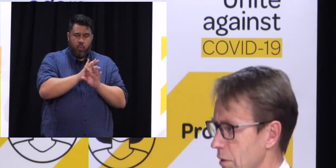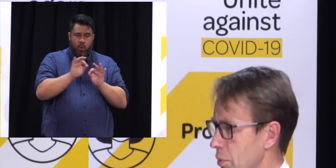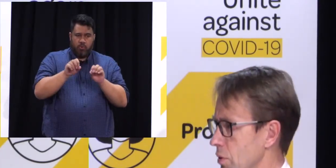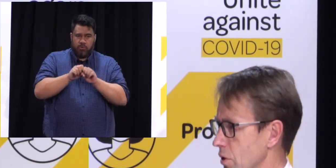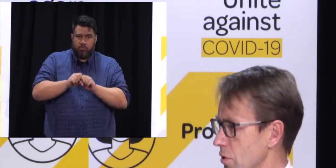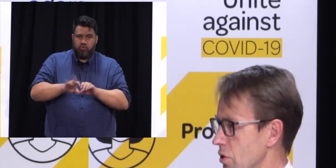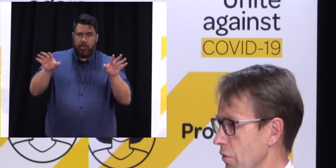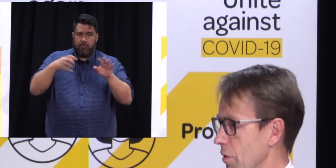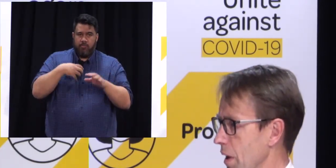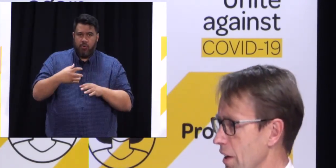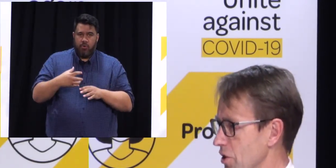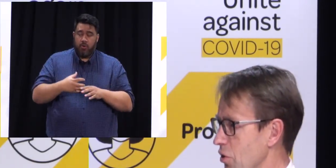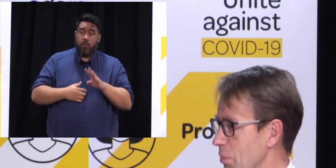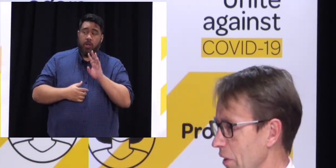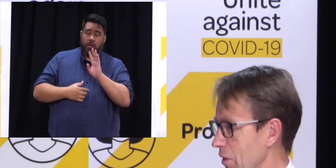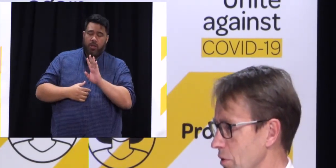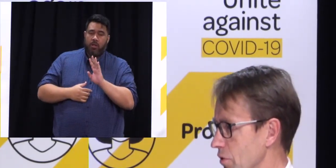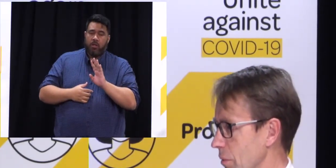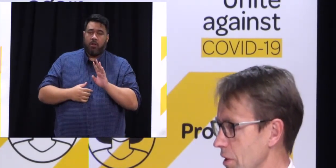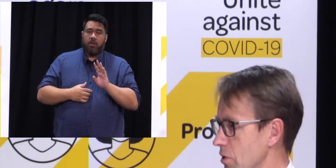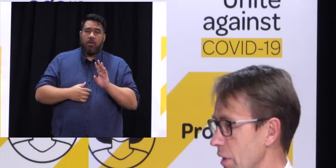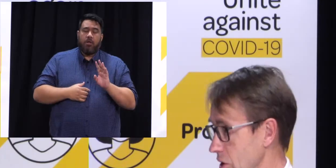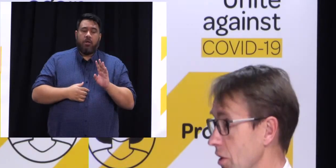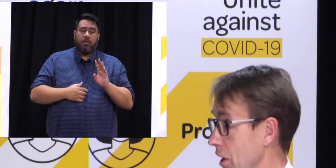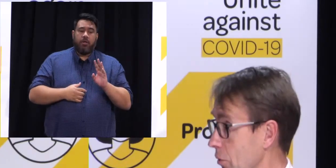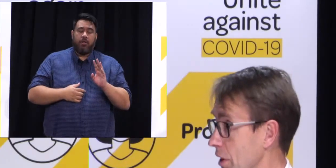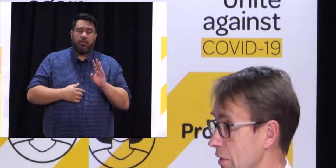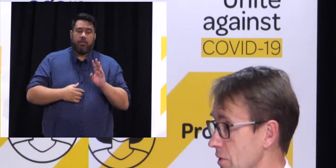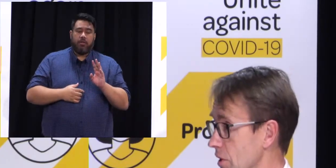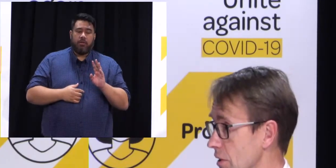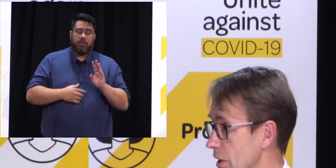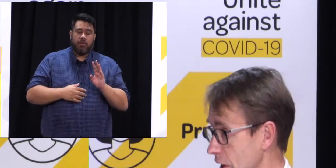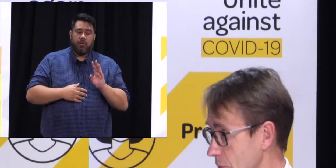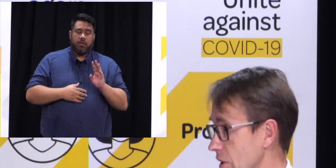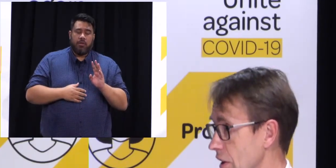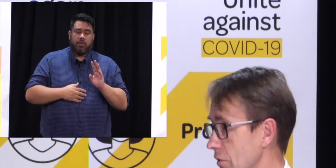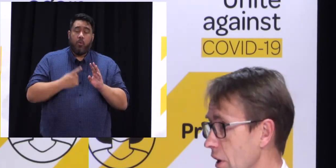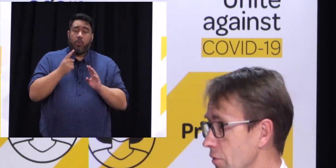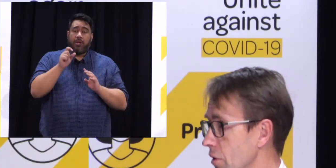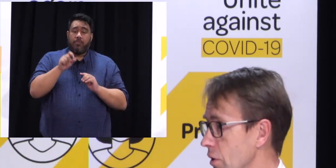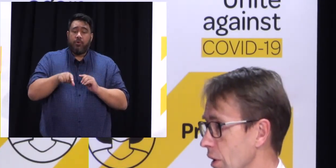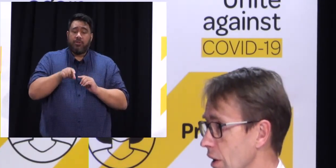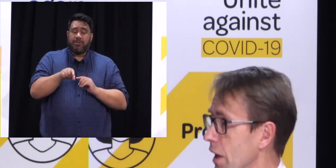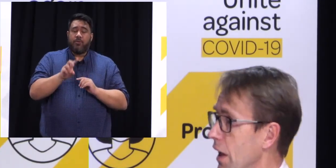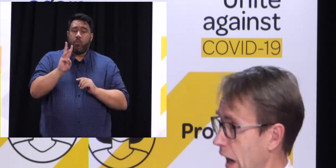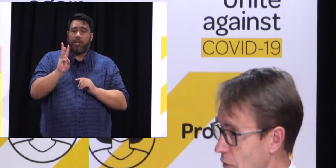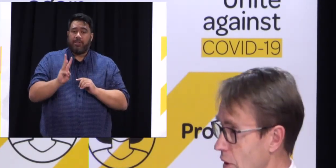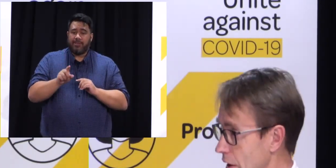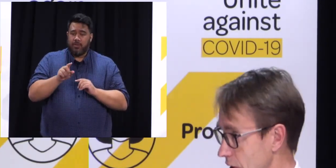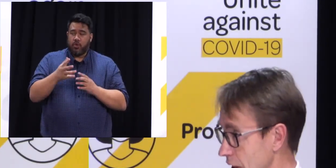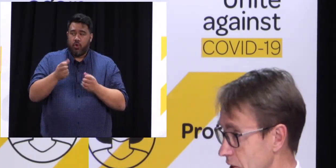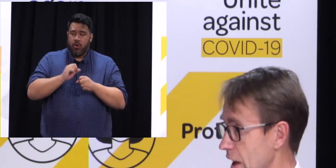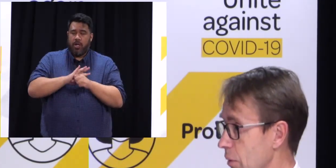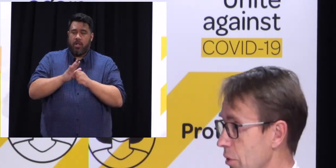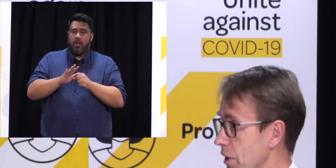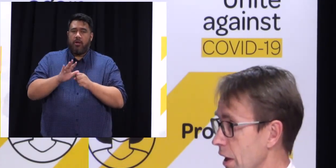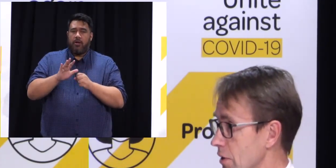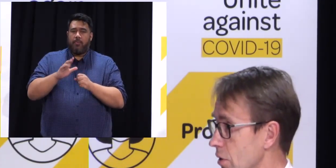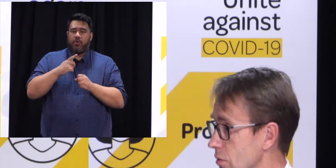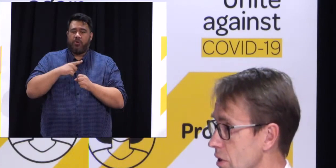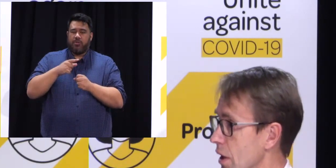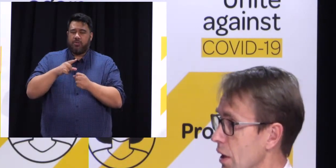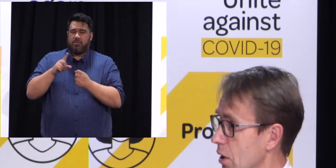There is one person who's not from a household, but that was from an interaction in a healthcare facility. That was identified very quickly. Otherwise, yes, they are